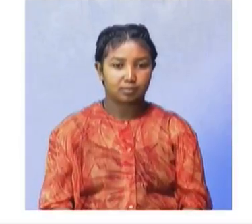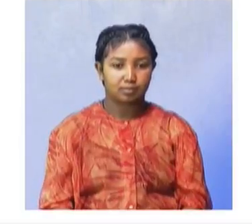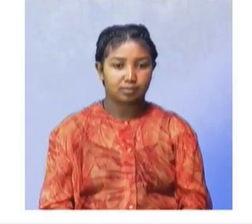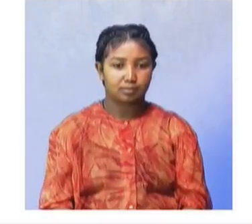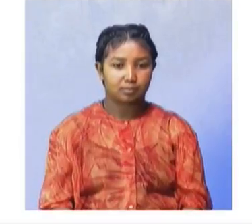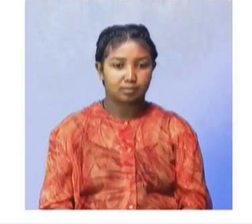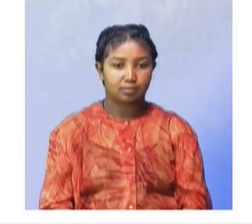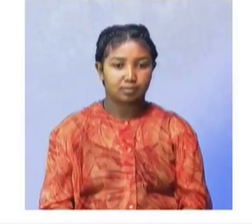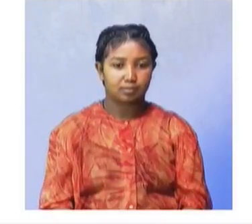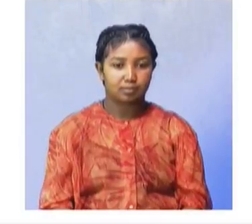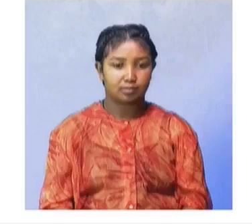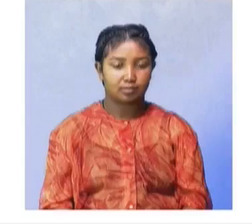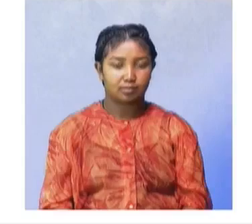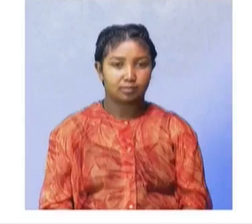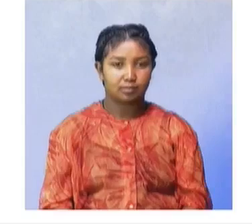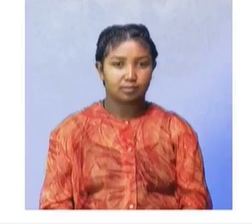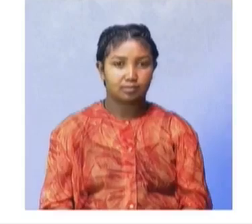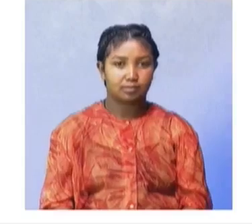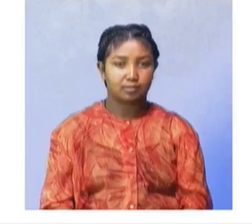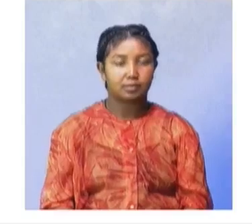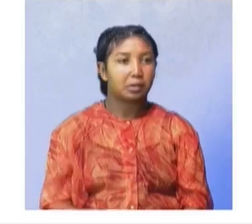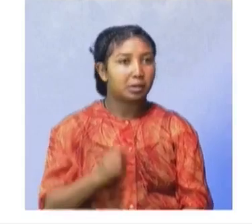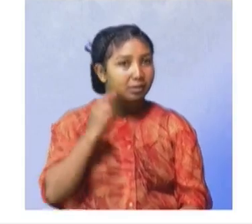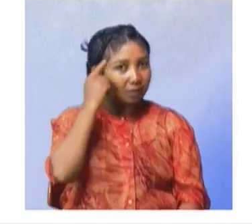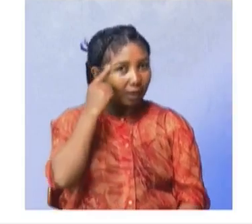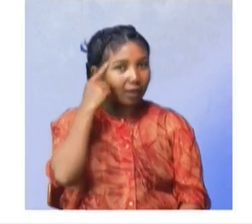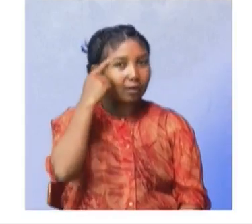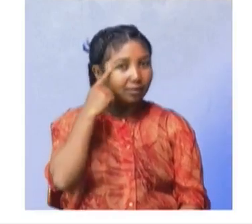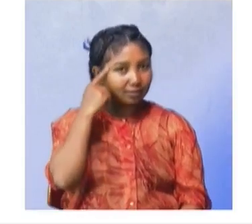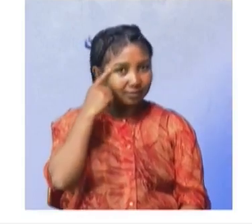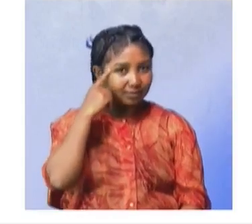Five. Here is think.